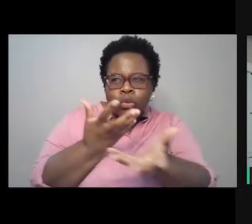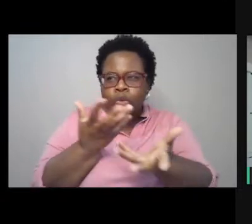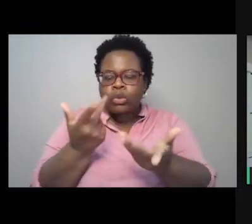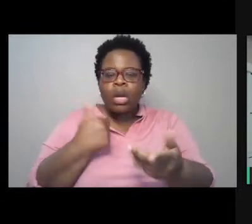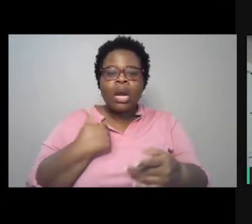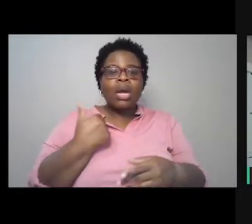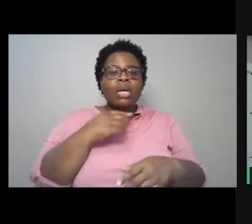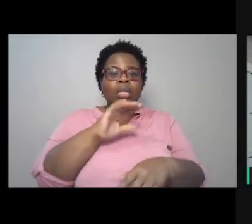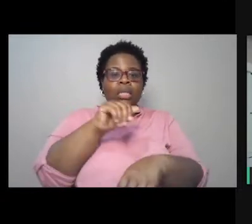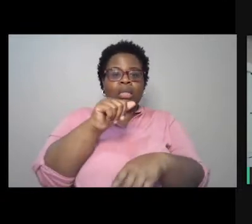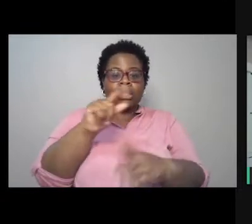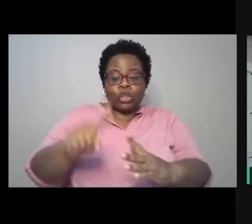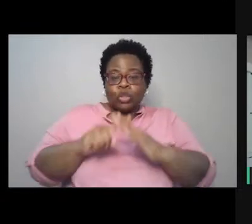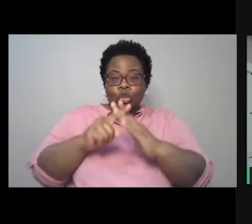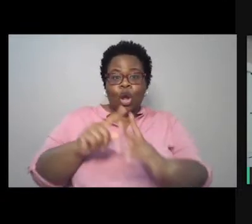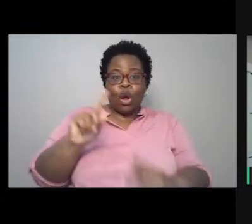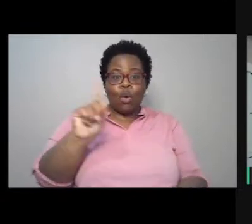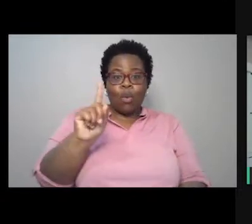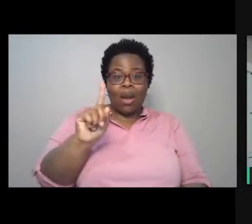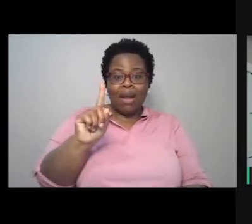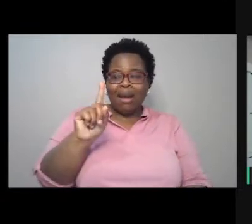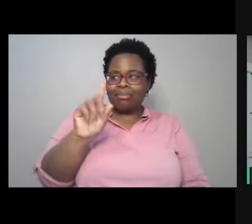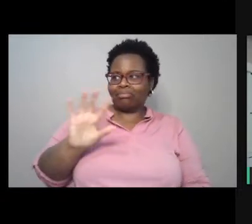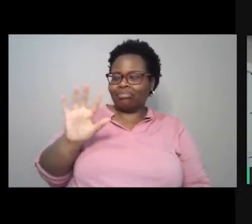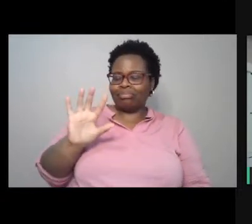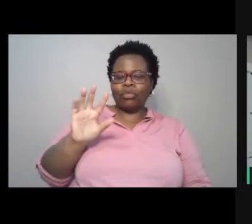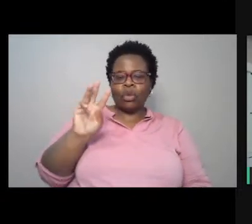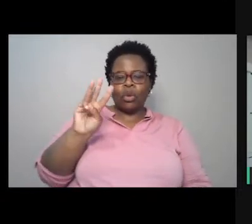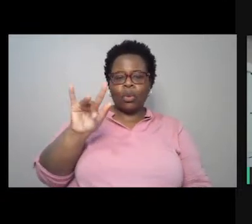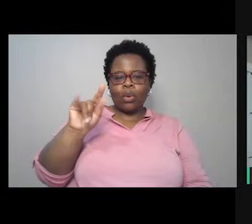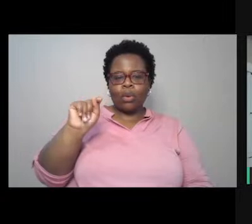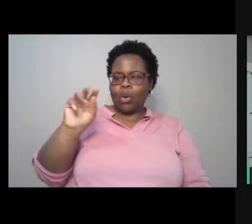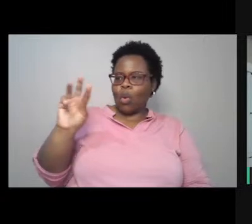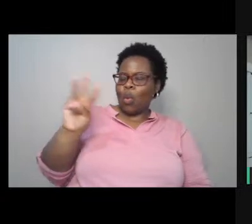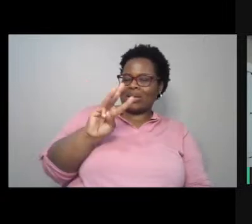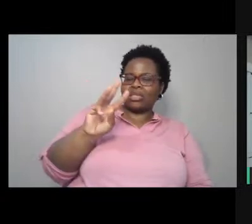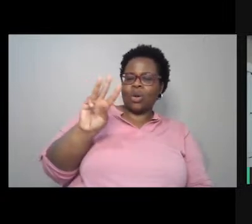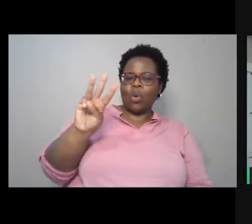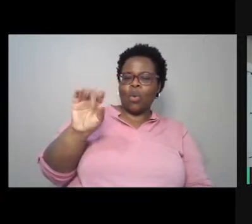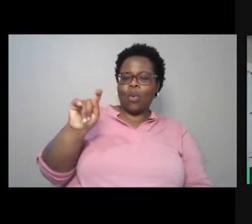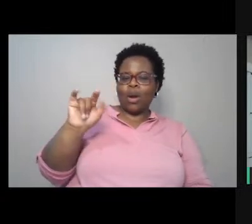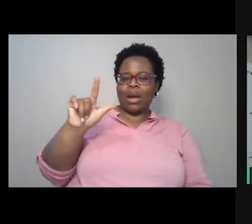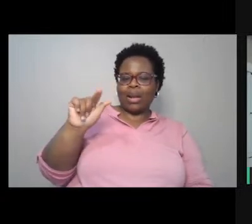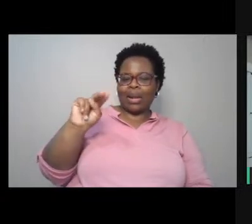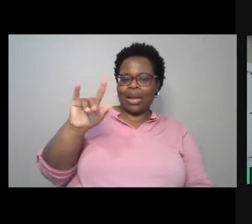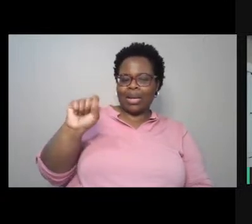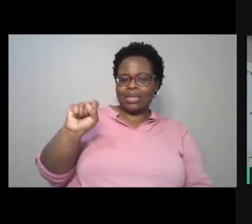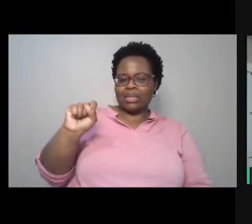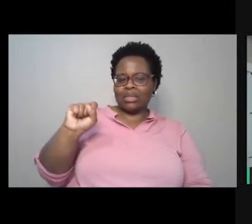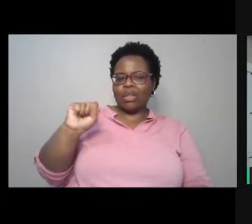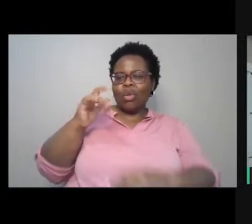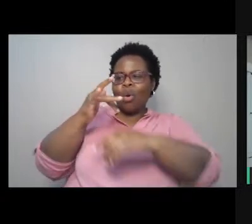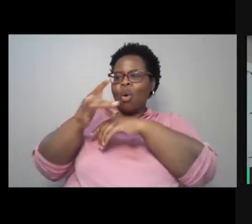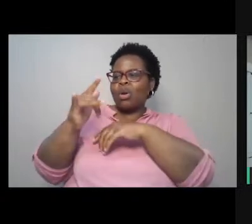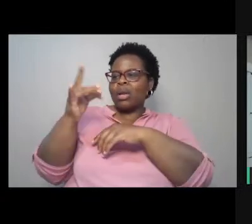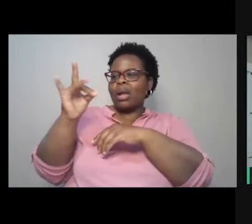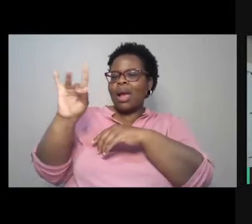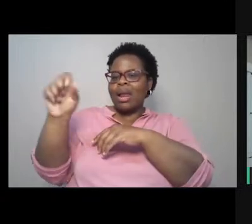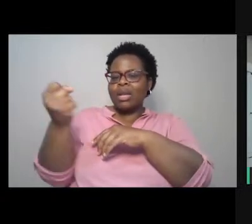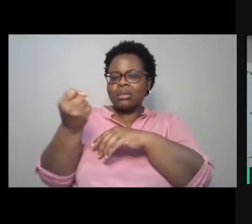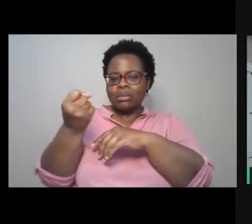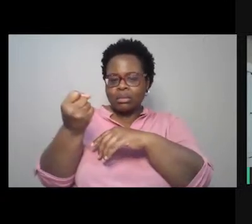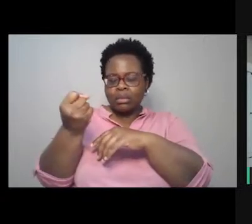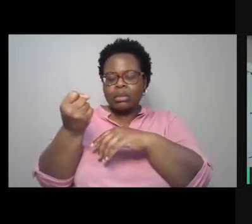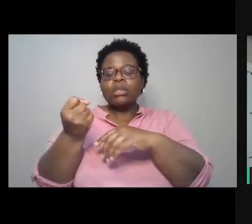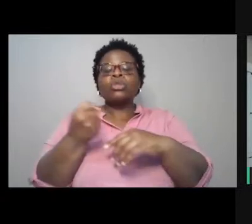it originated from Western Lapland, Finland in early 80s, where a group of people started